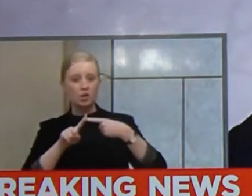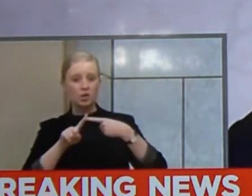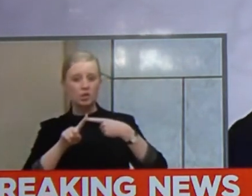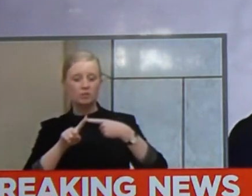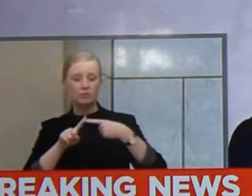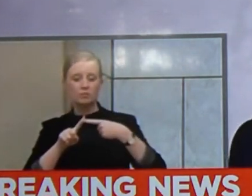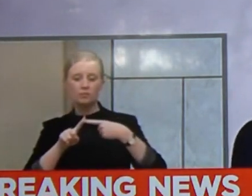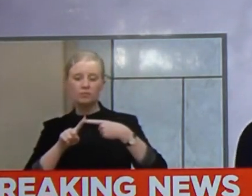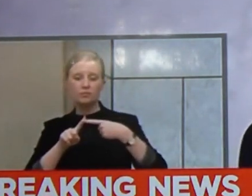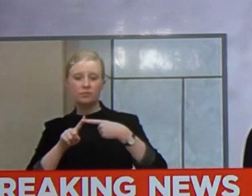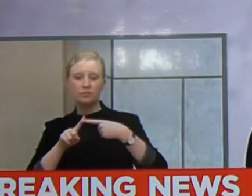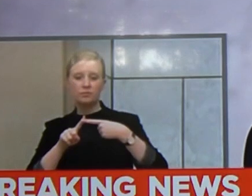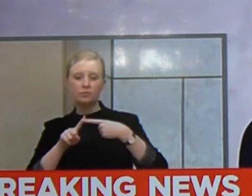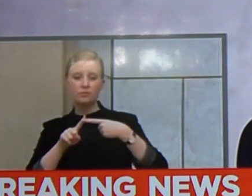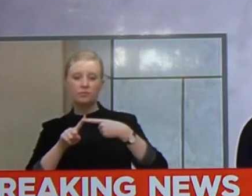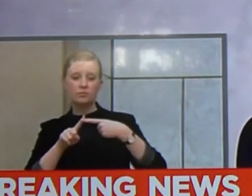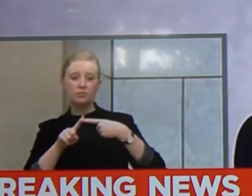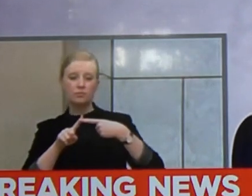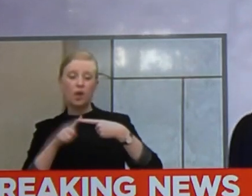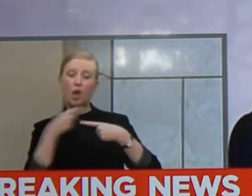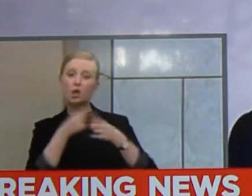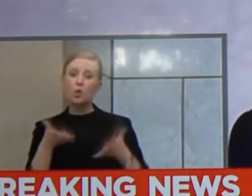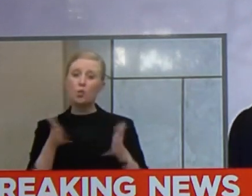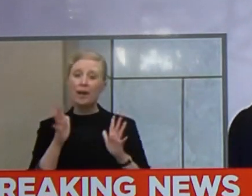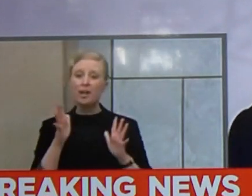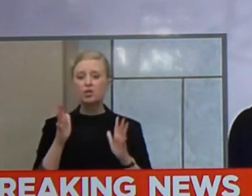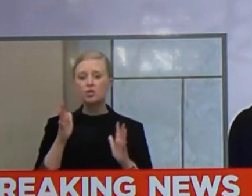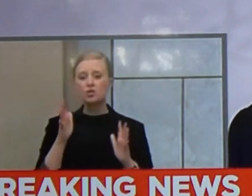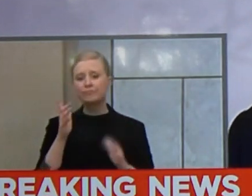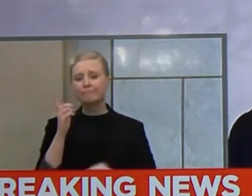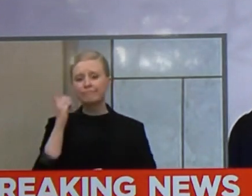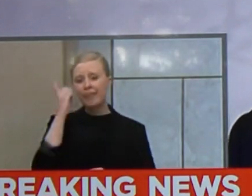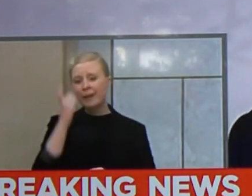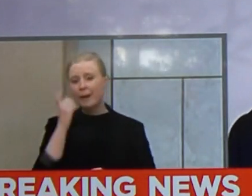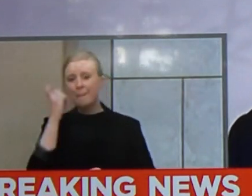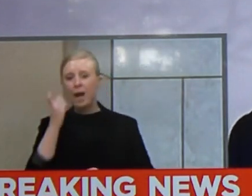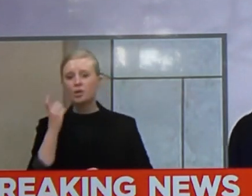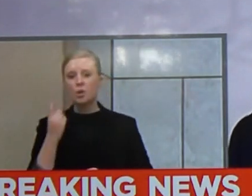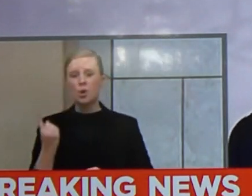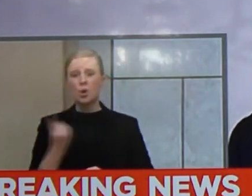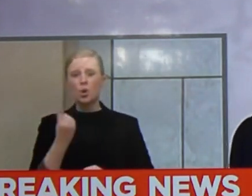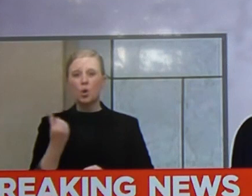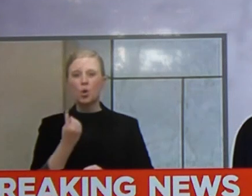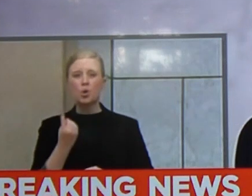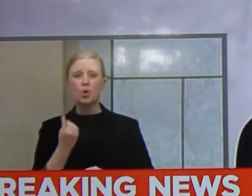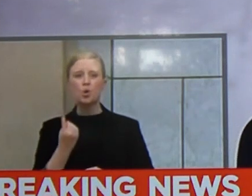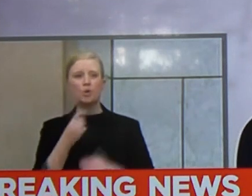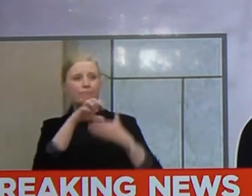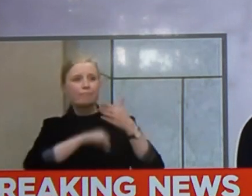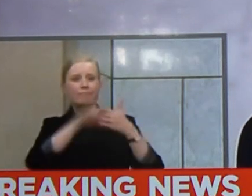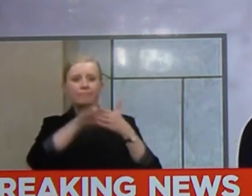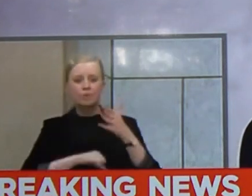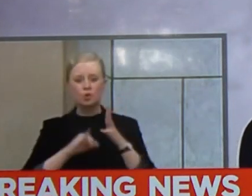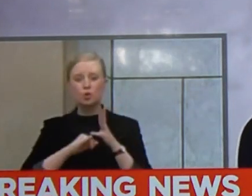any option of people using financial hardship rules to take any of their superannuation to help pay